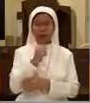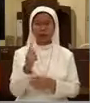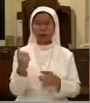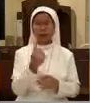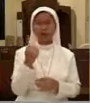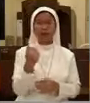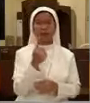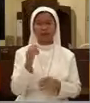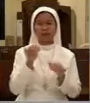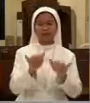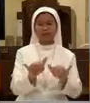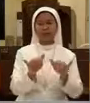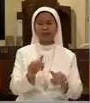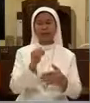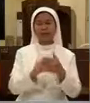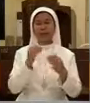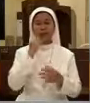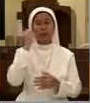home.